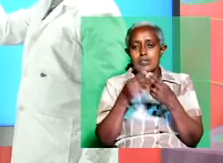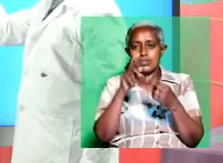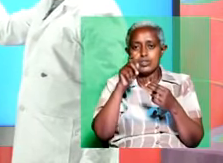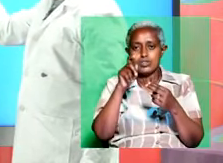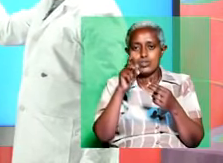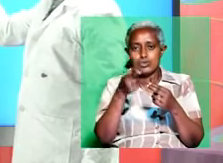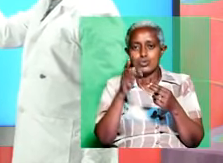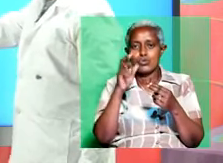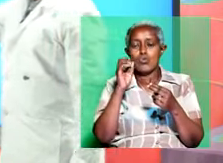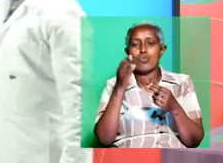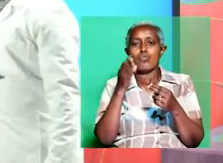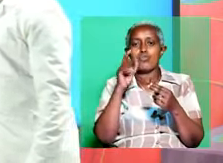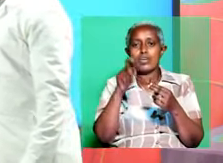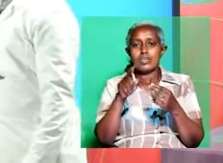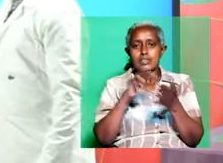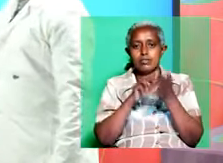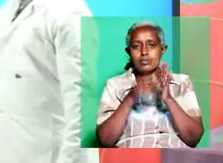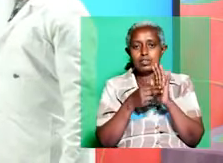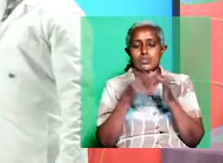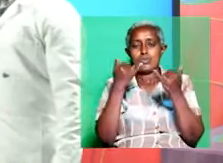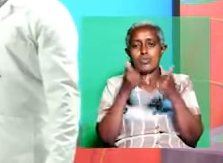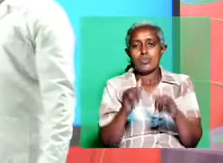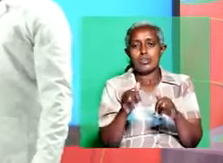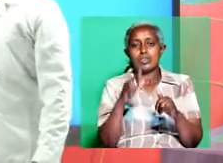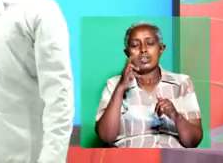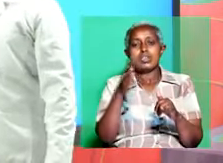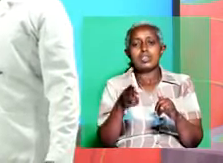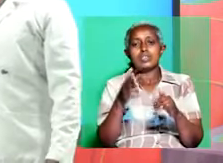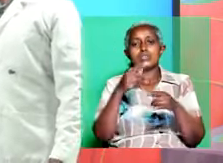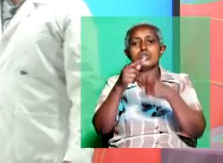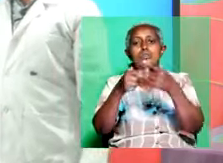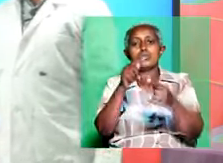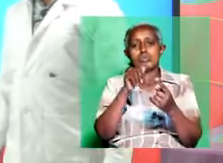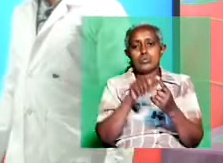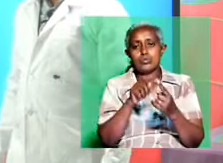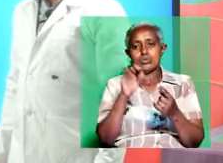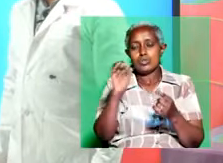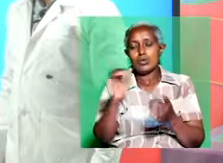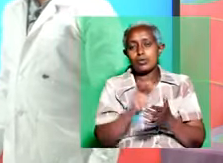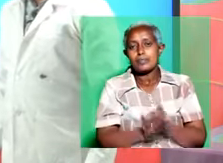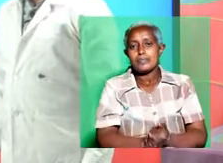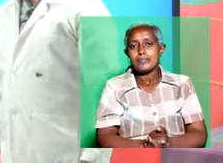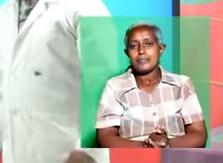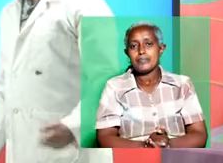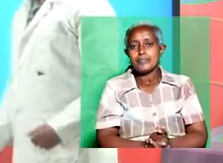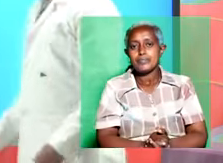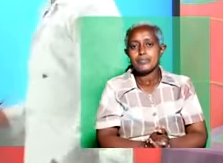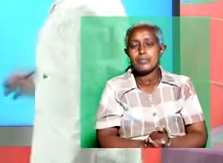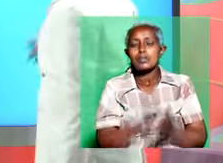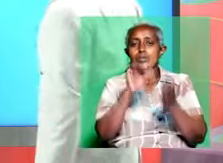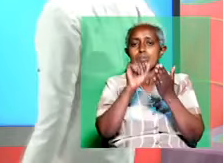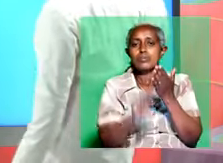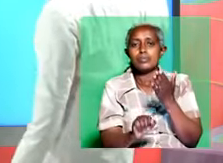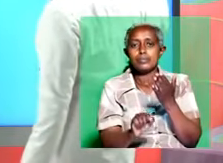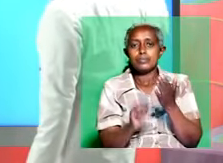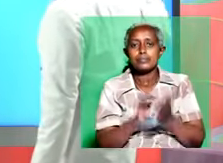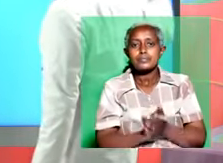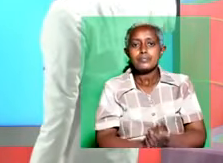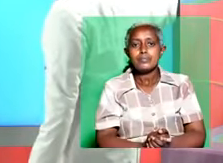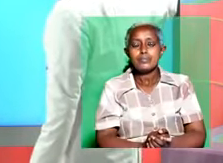of x times g of x over h, where h goes to 0. So